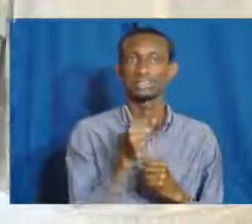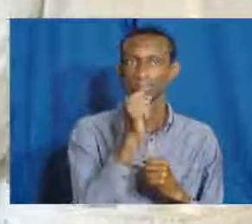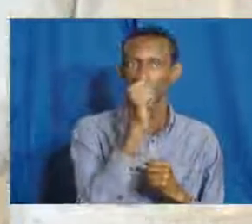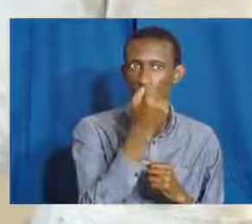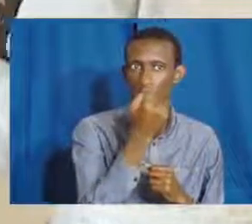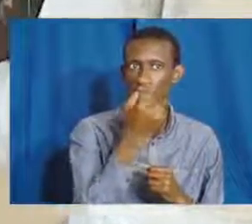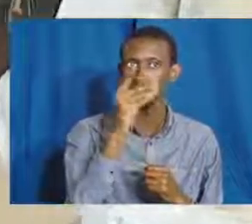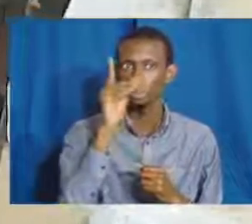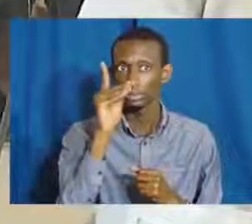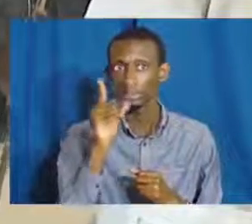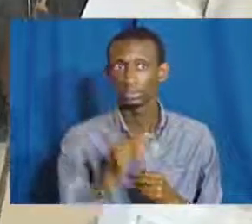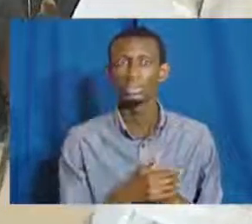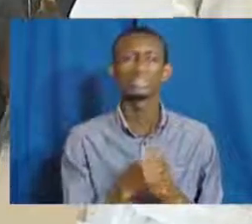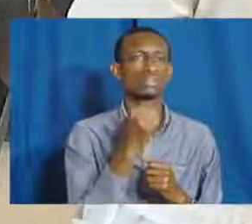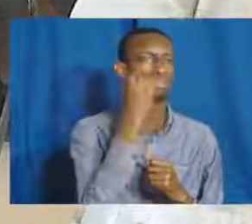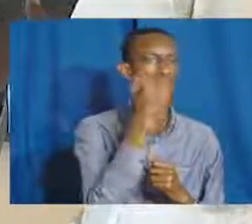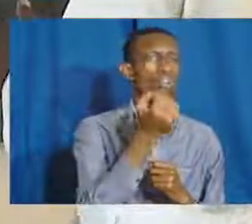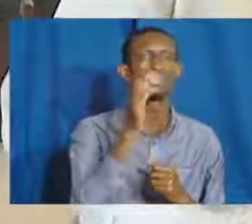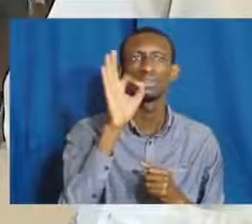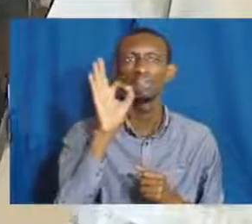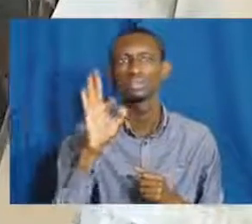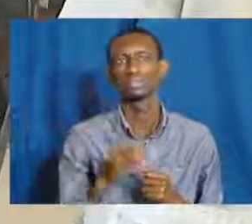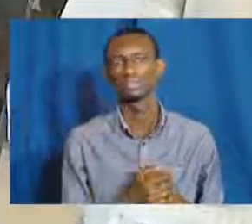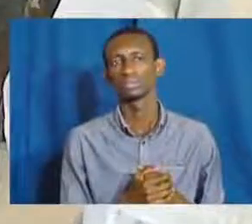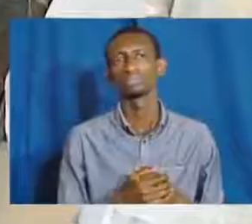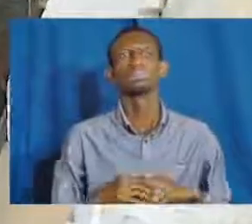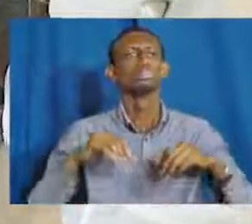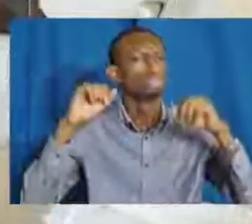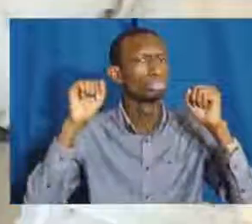5d, 5f, you can have even